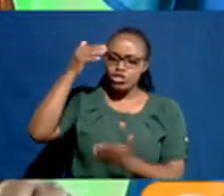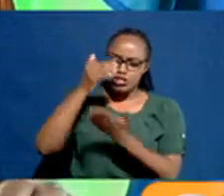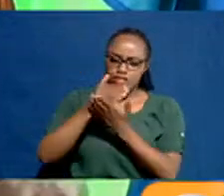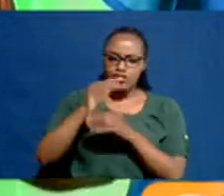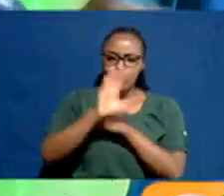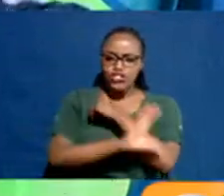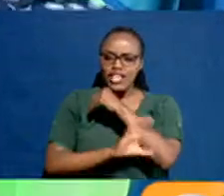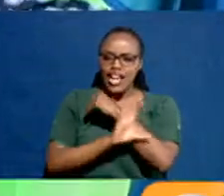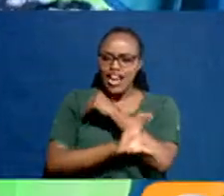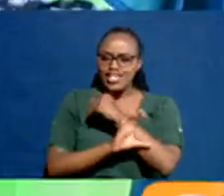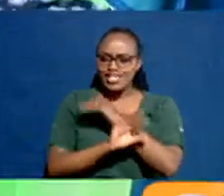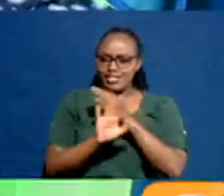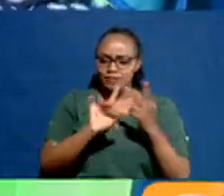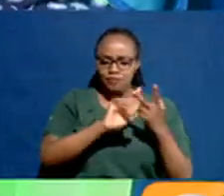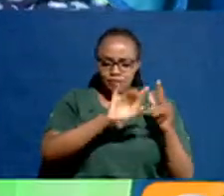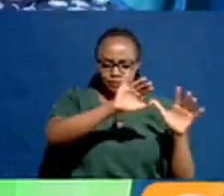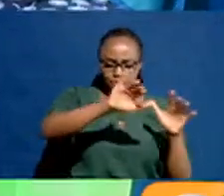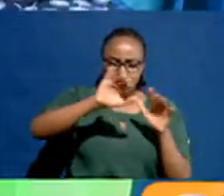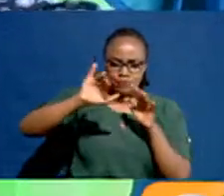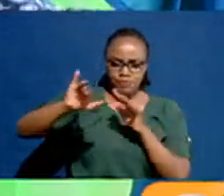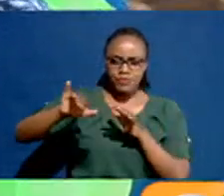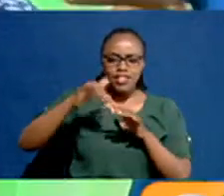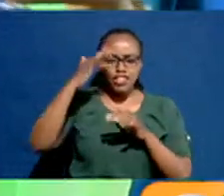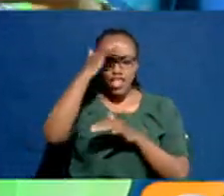country. Move away from theory.